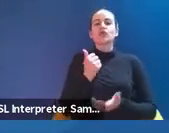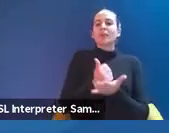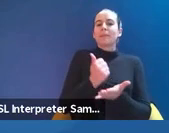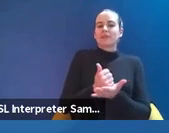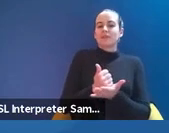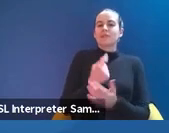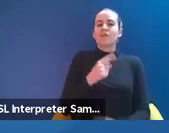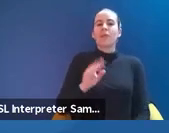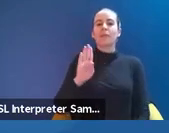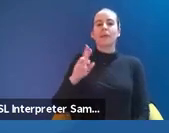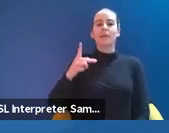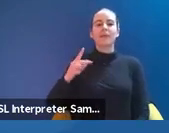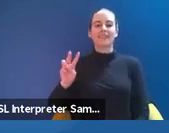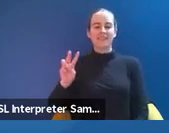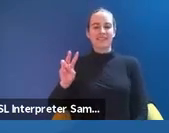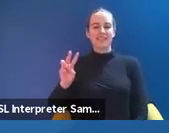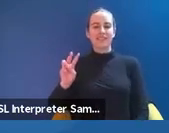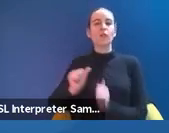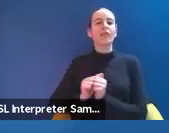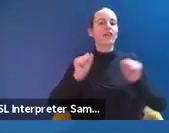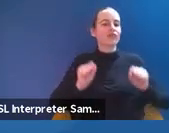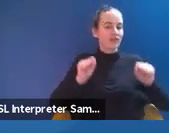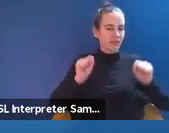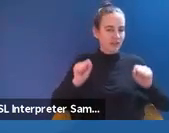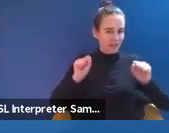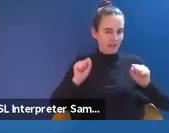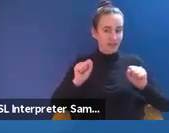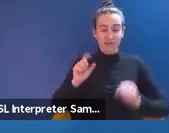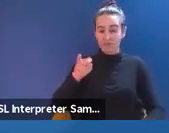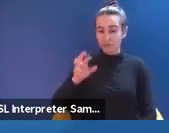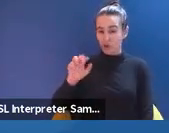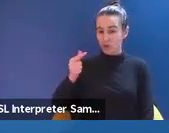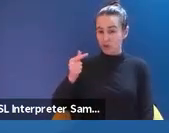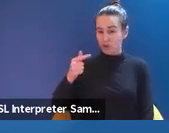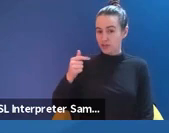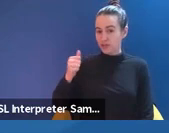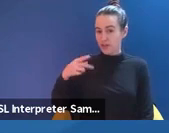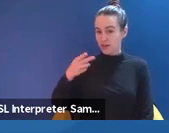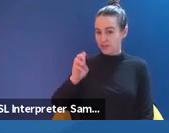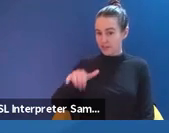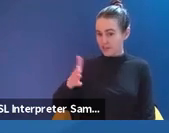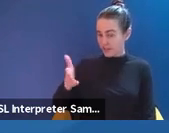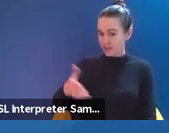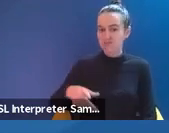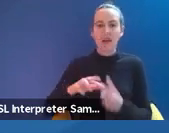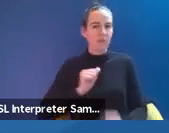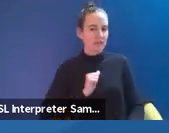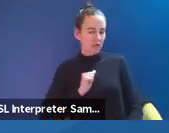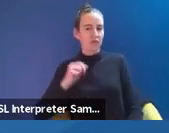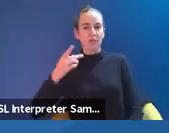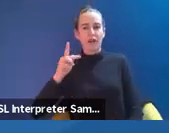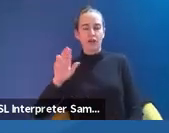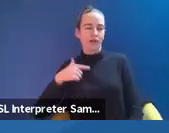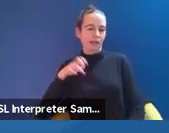BPPV and exercises. So Dr. Gaffney. Yeah, so either Dr. Piker or I could answer, but I just grabbed